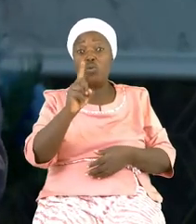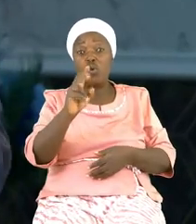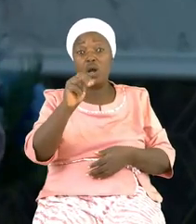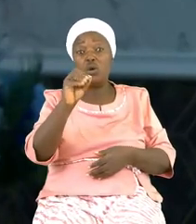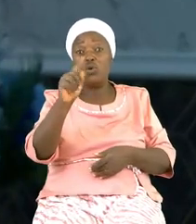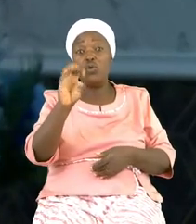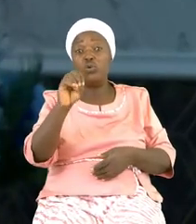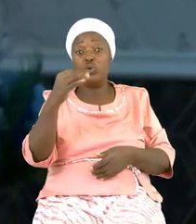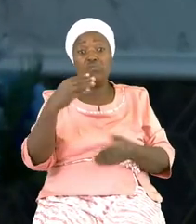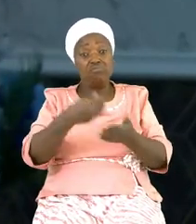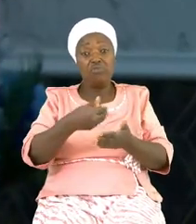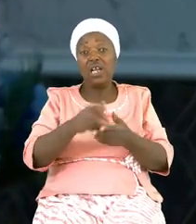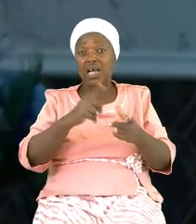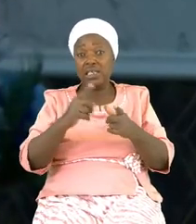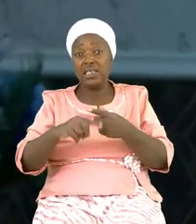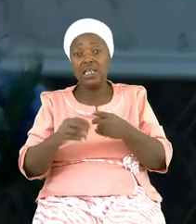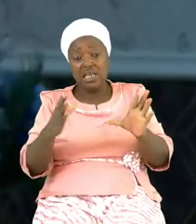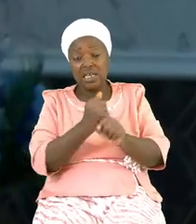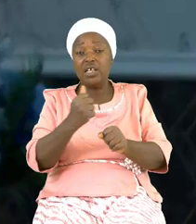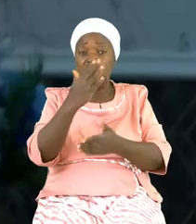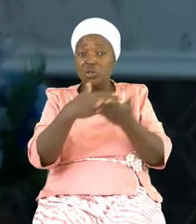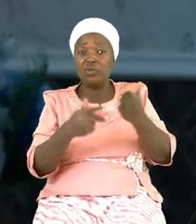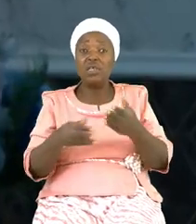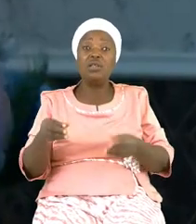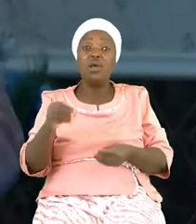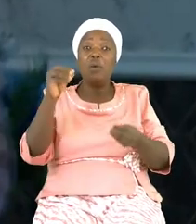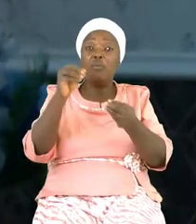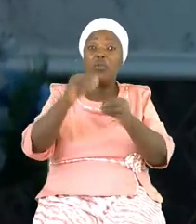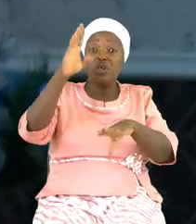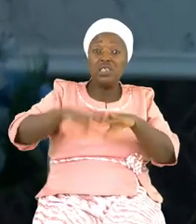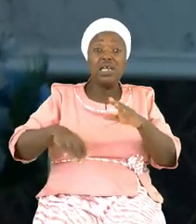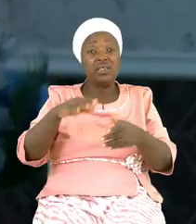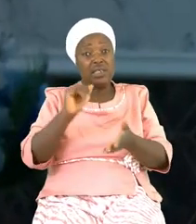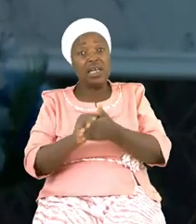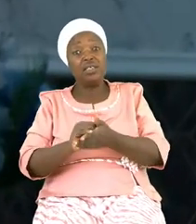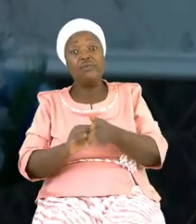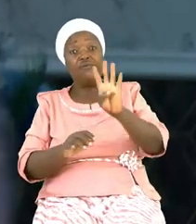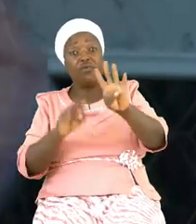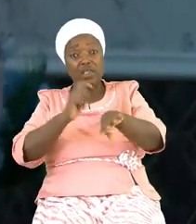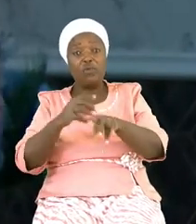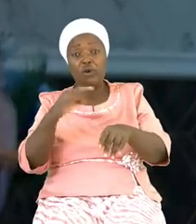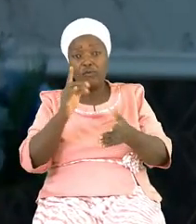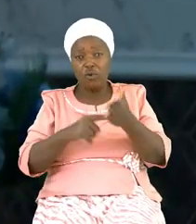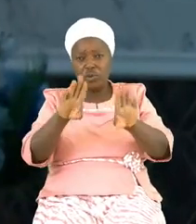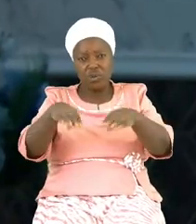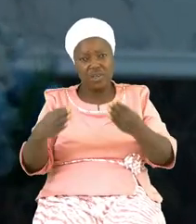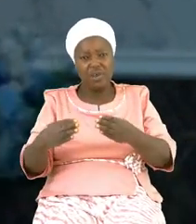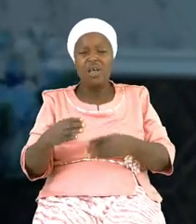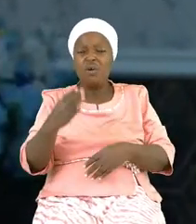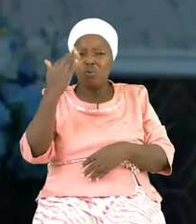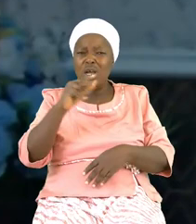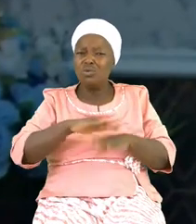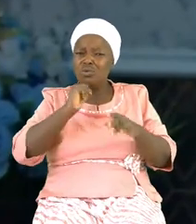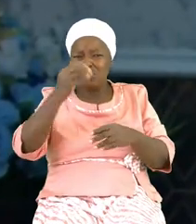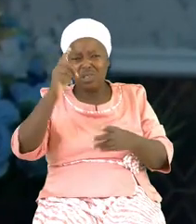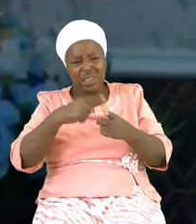currency and get something worth four times of what you give? Why don't you then today make up